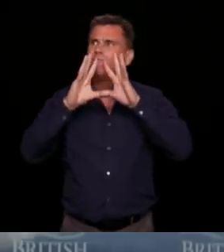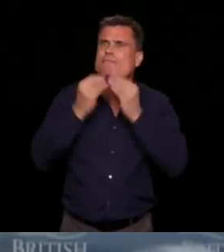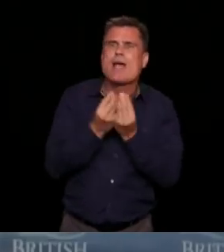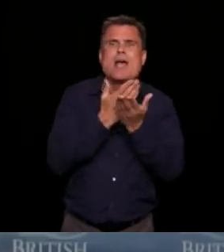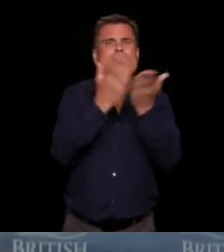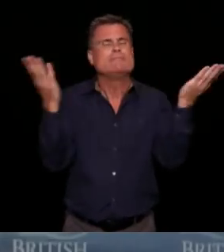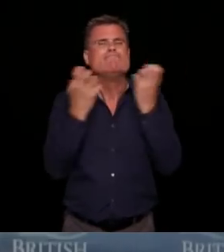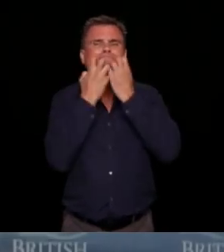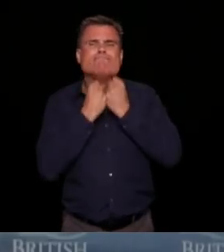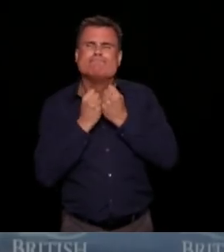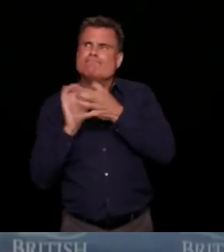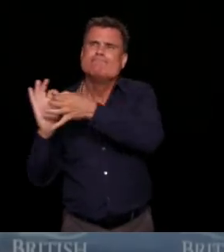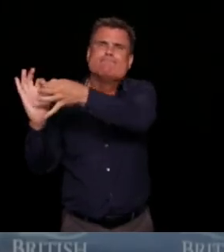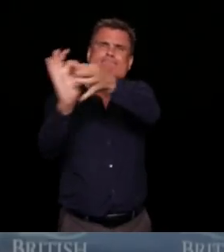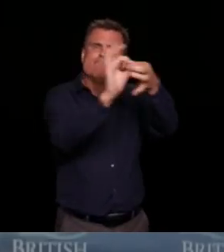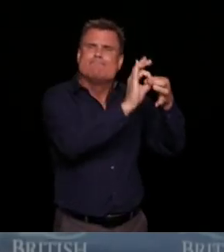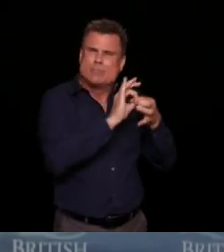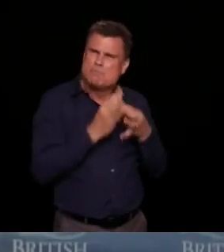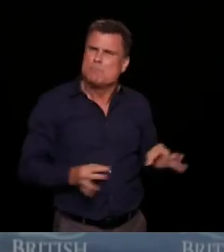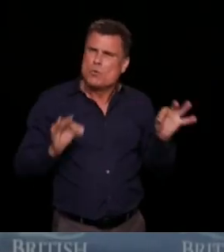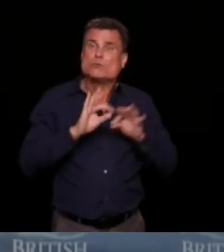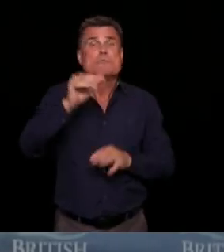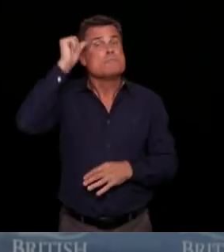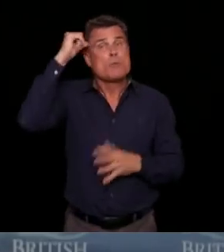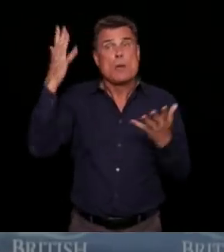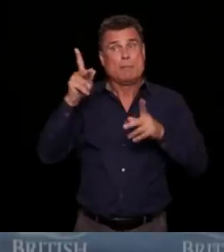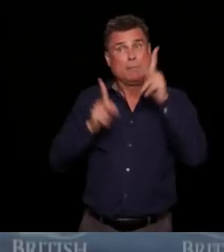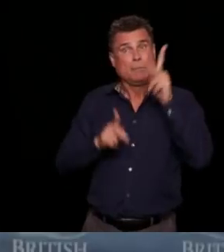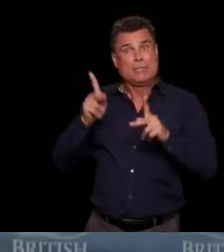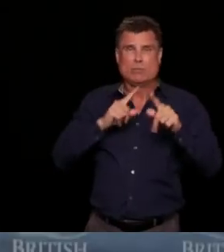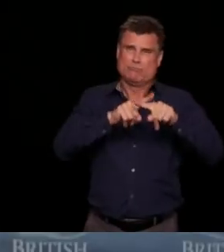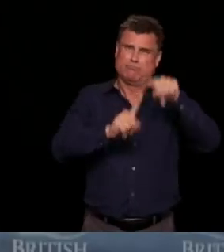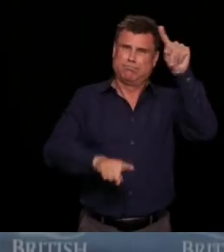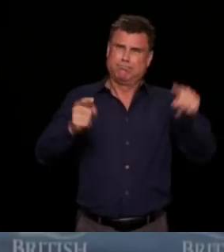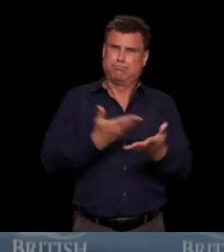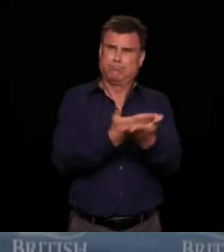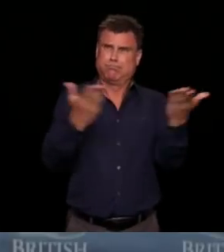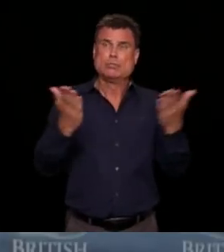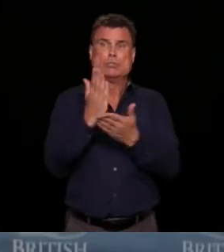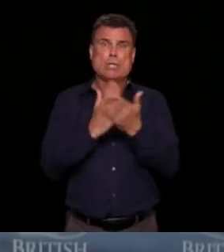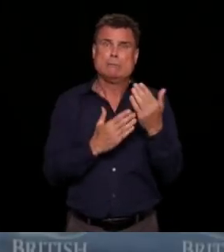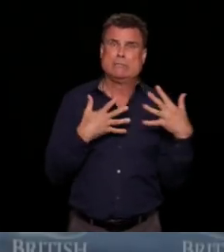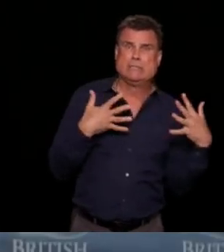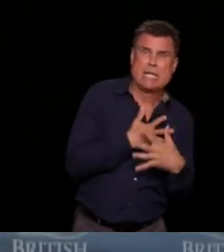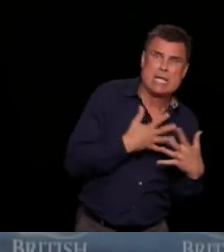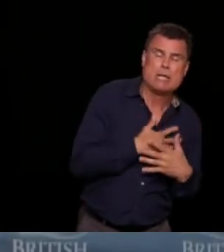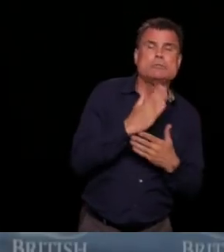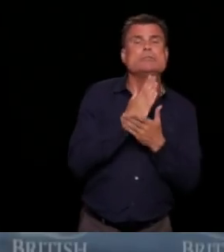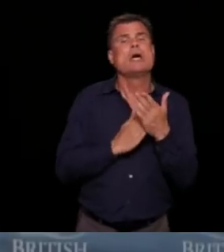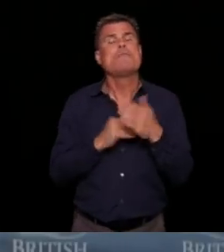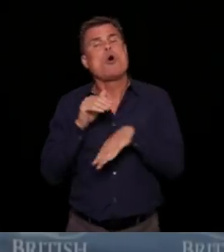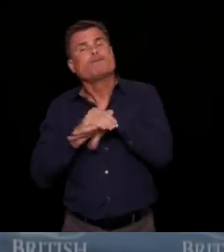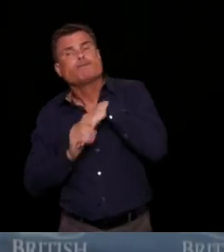connections. Everybody has their own comfort zone. Within it this weekend, let's head to a park or a